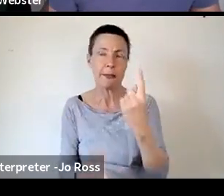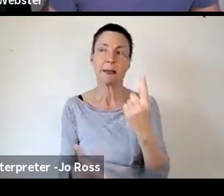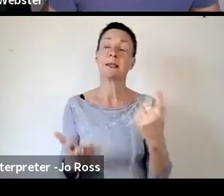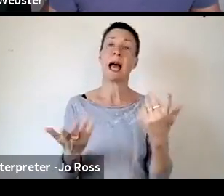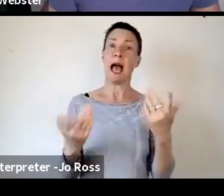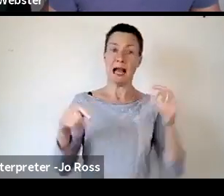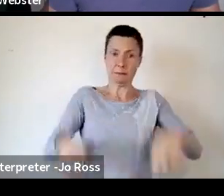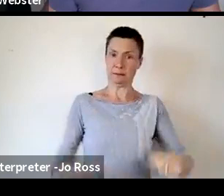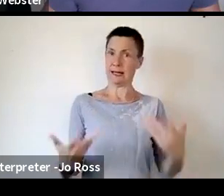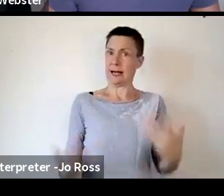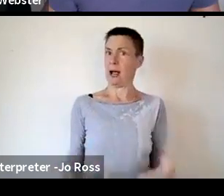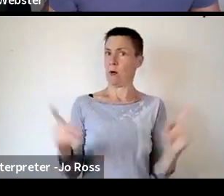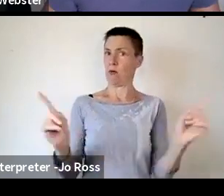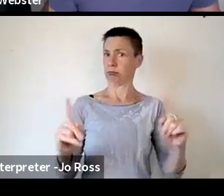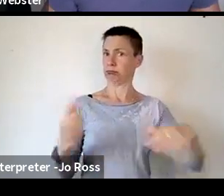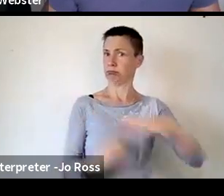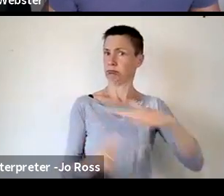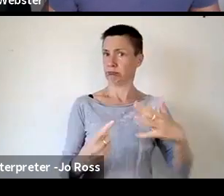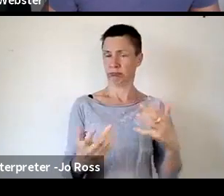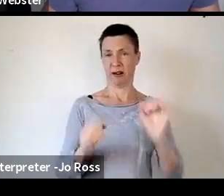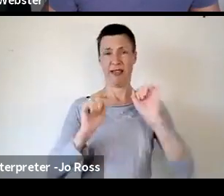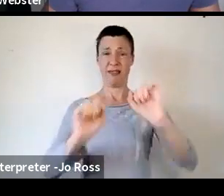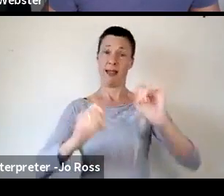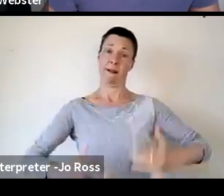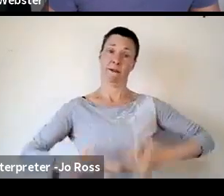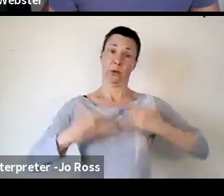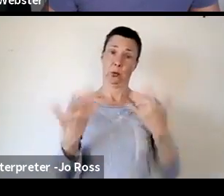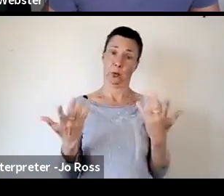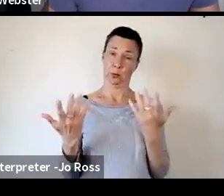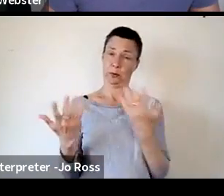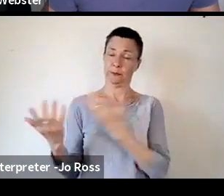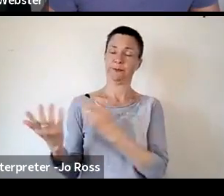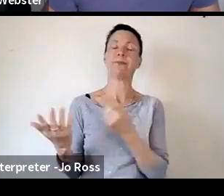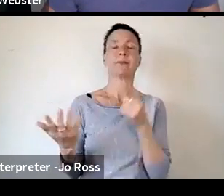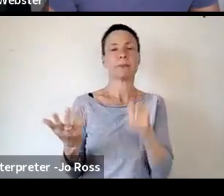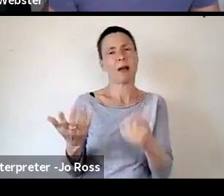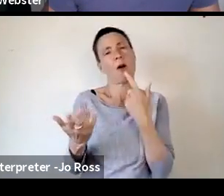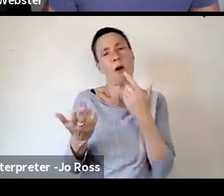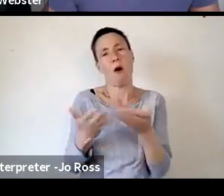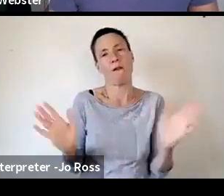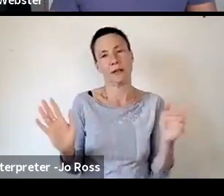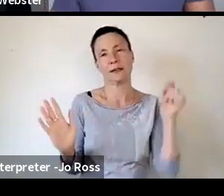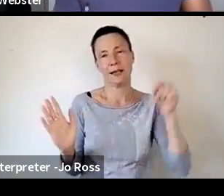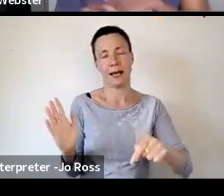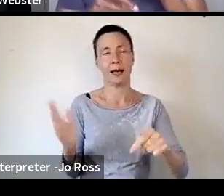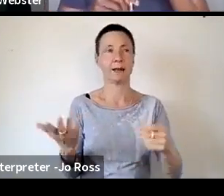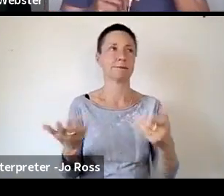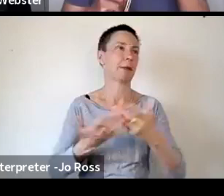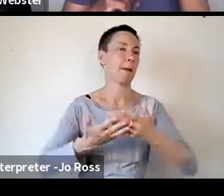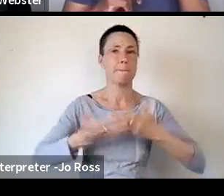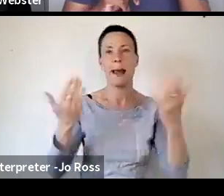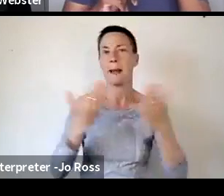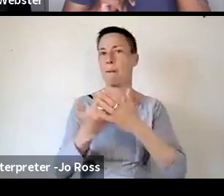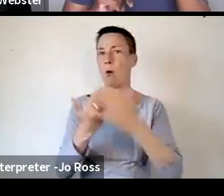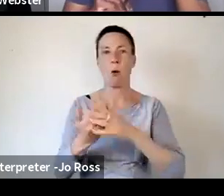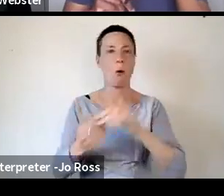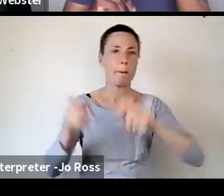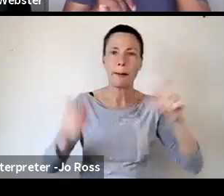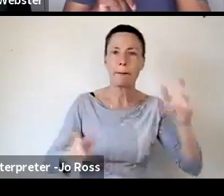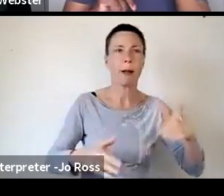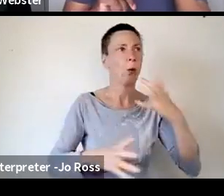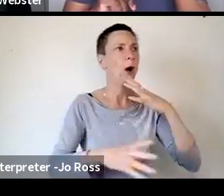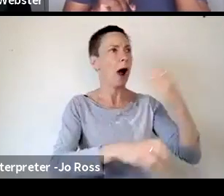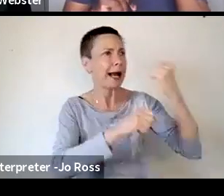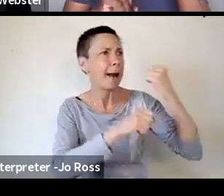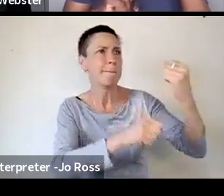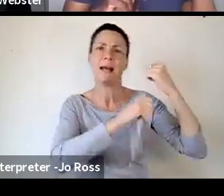at right now in their opinion. And of course, it goes without saying that there are many more people campaigning